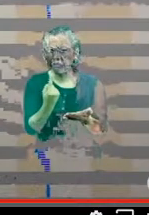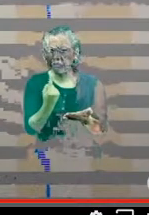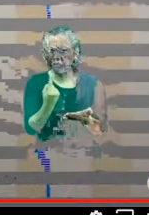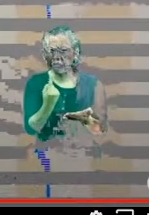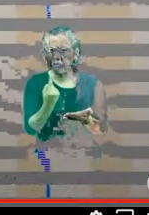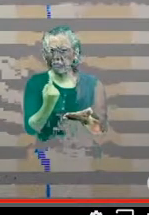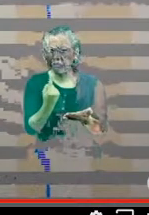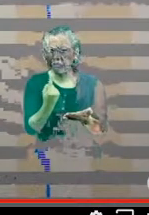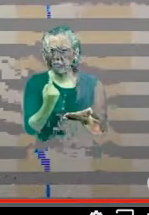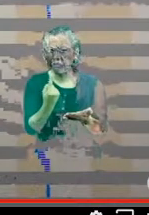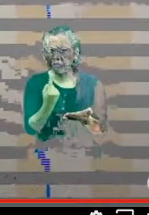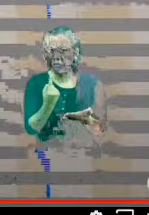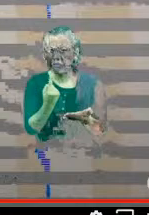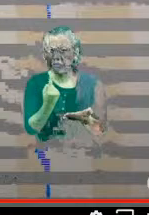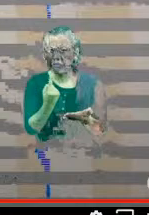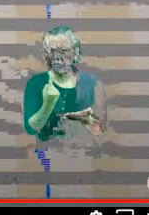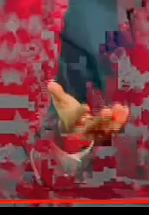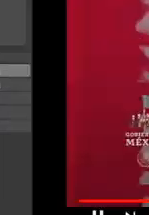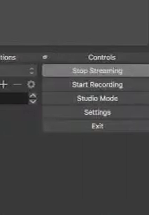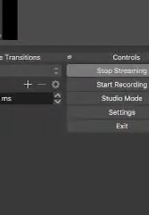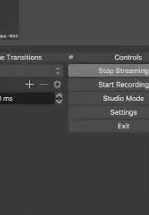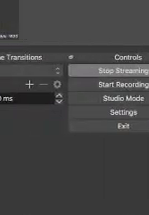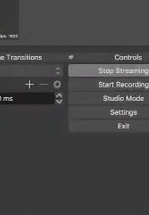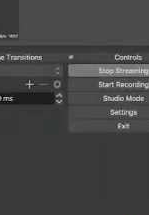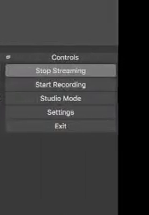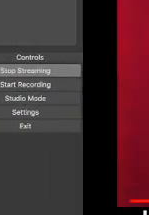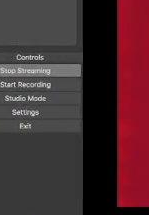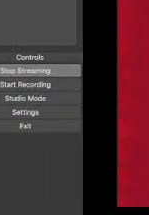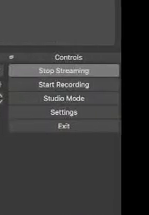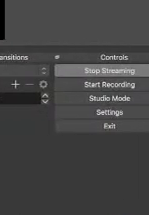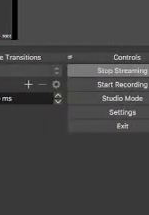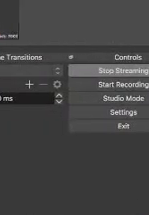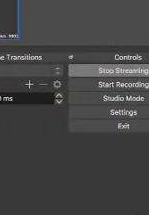I apologize to whoever is watching.